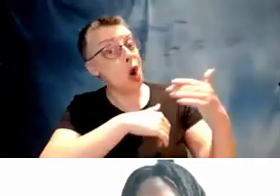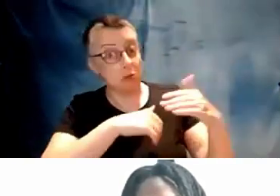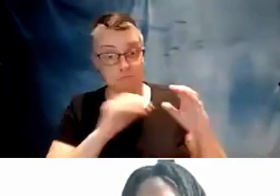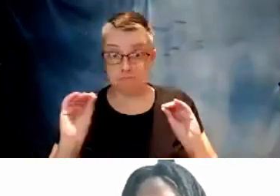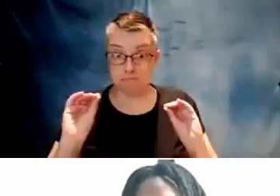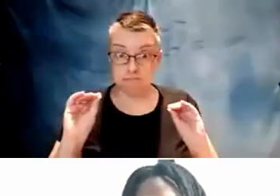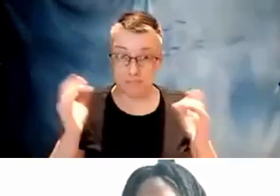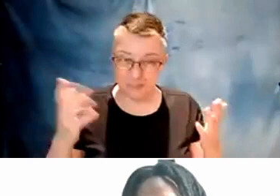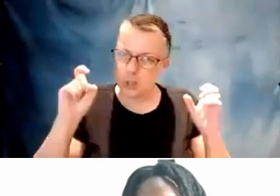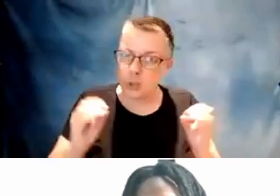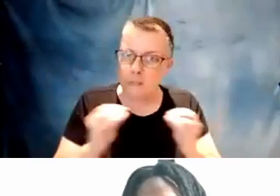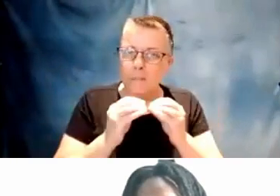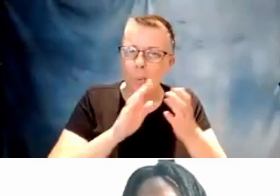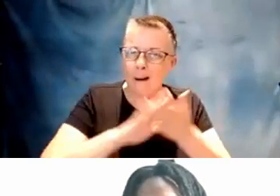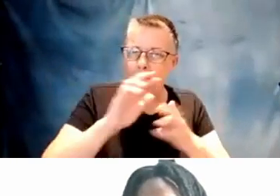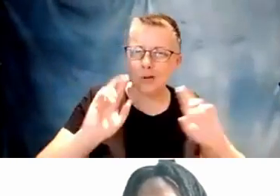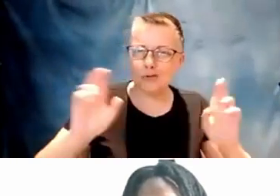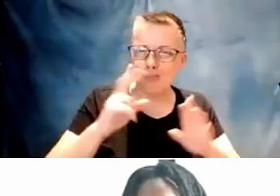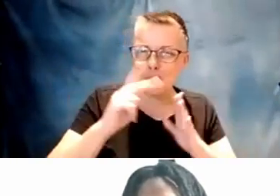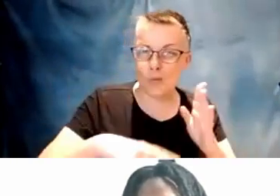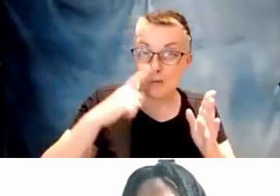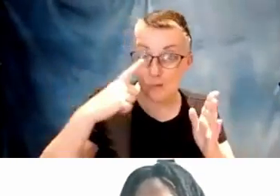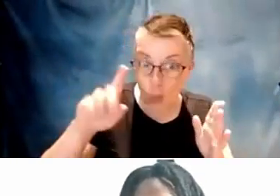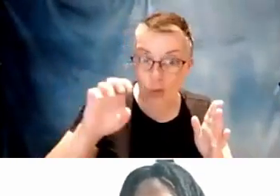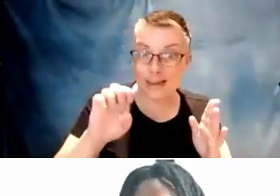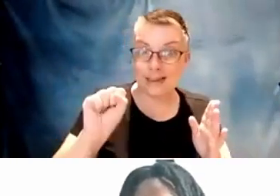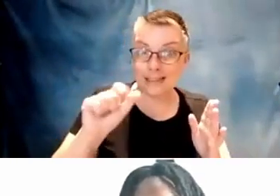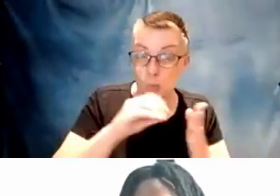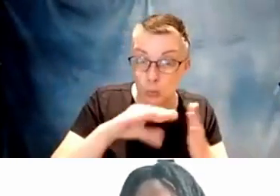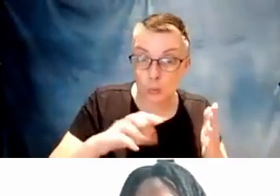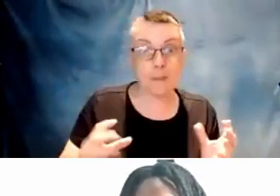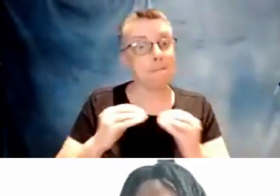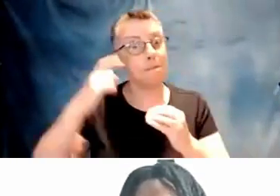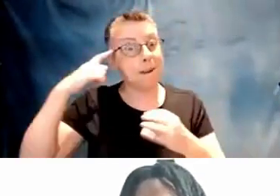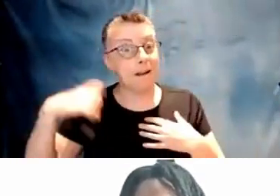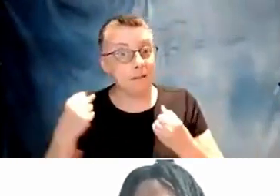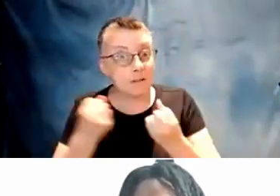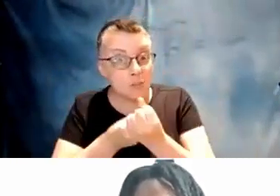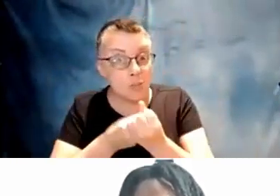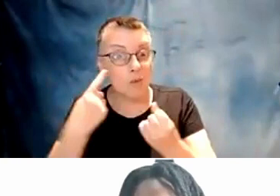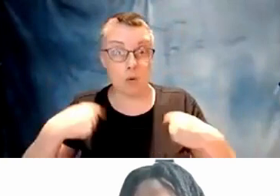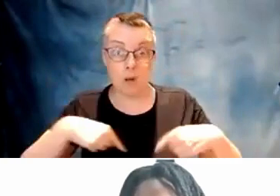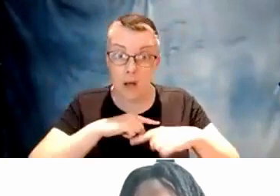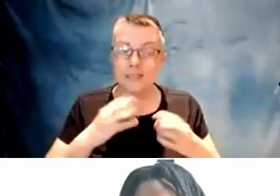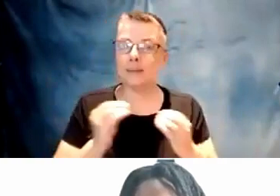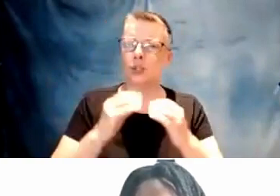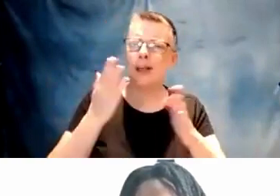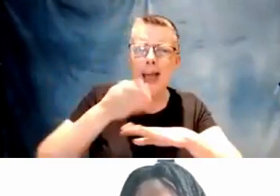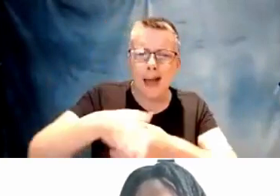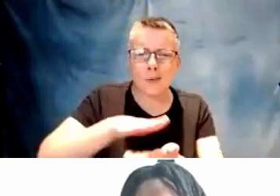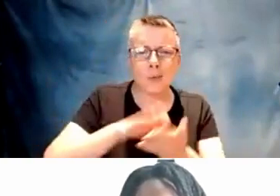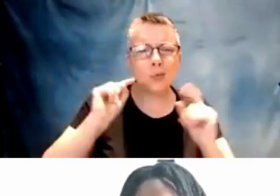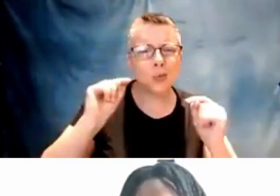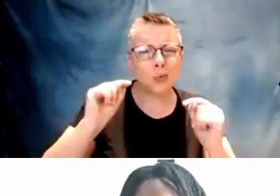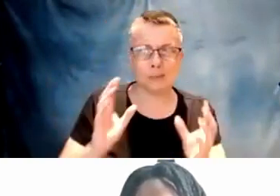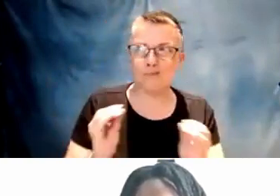more college readiness for ESL students, more mental health support, and more tutoring after school that